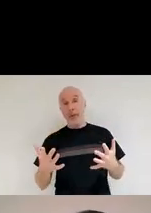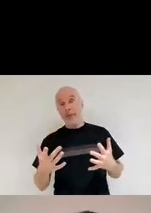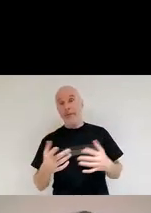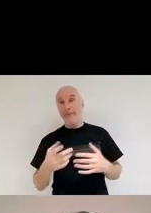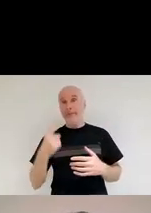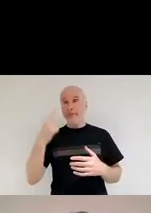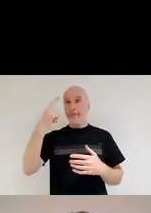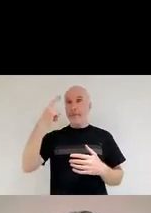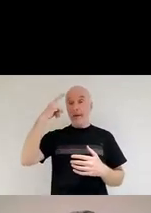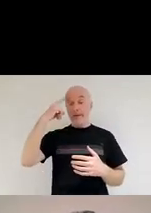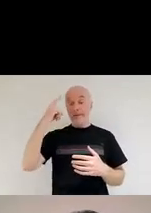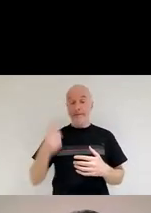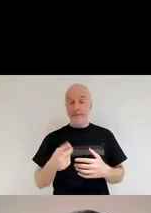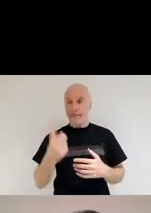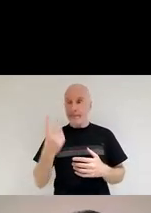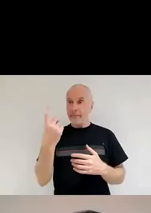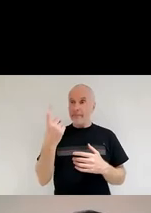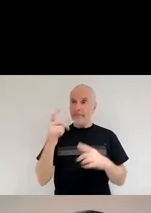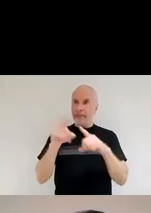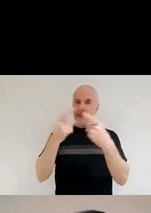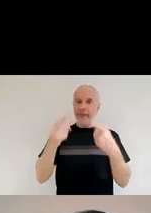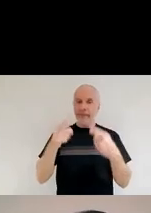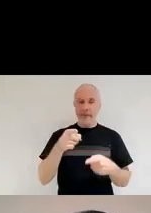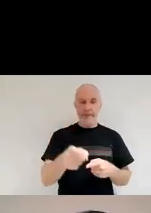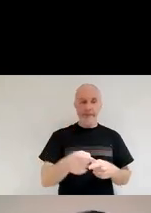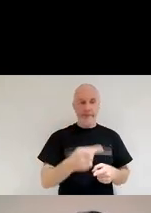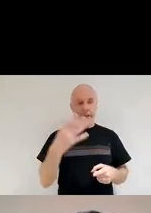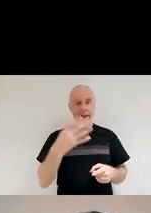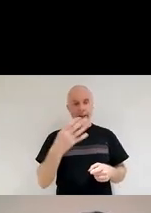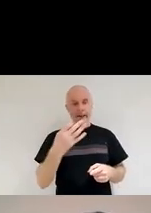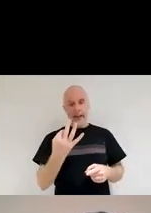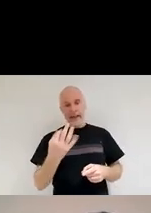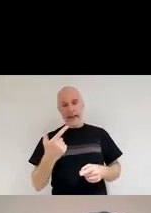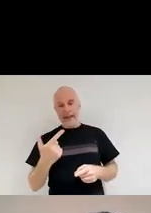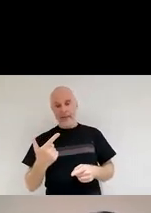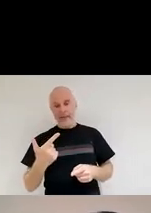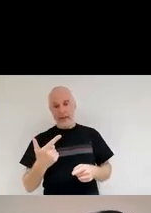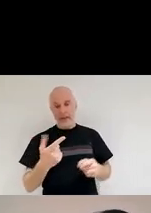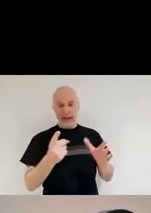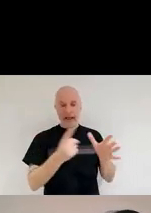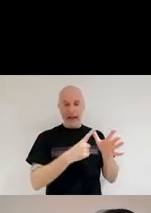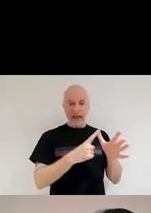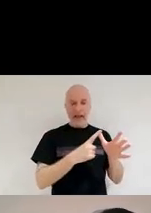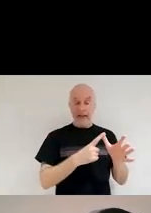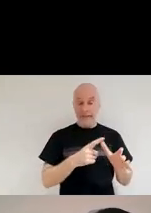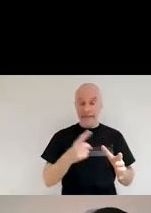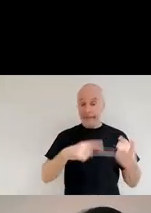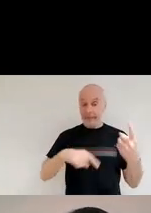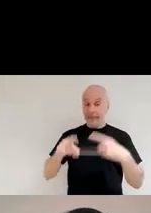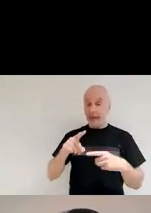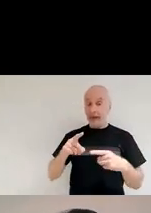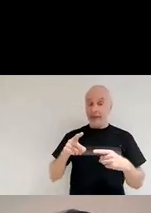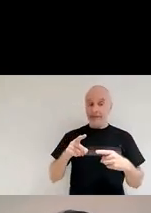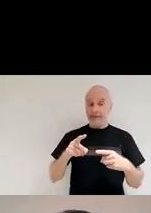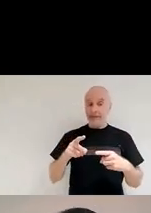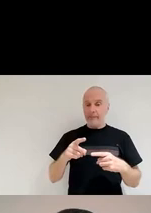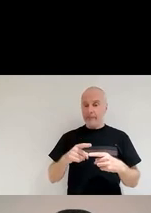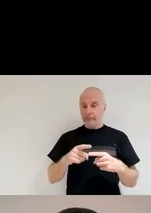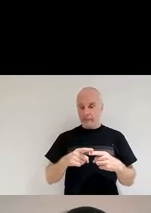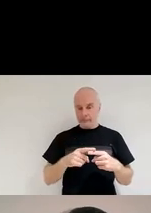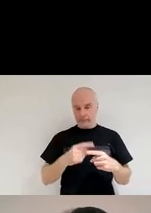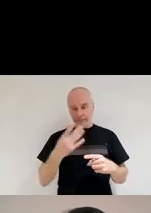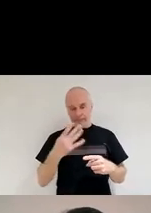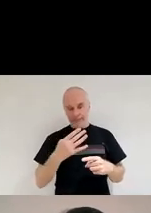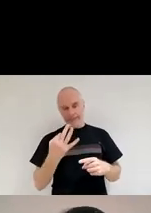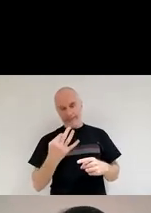And this one is the 1987A supernova. So this is a supernova that we also saw. It's called 1987A because